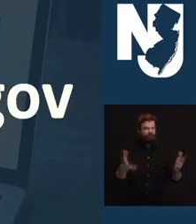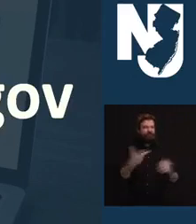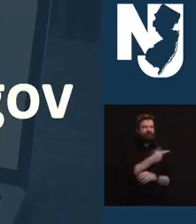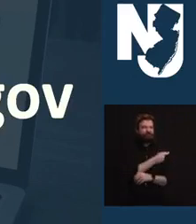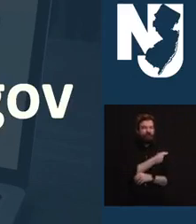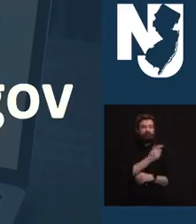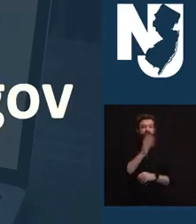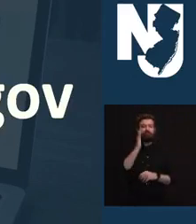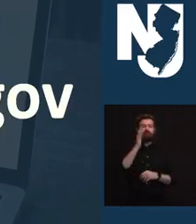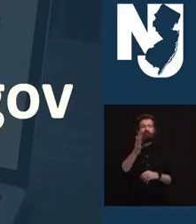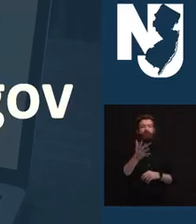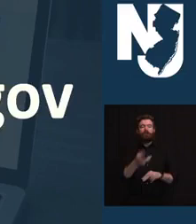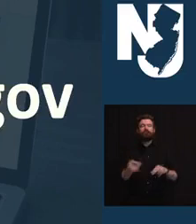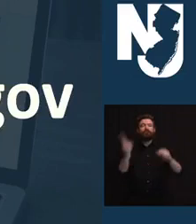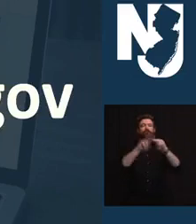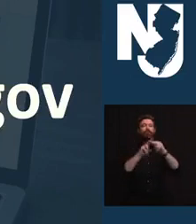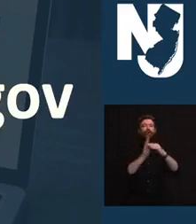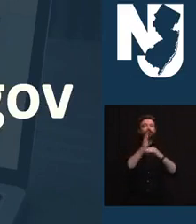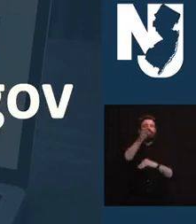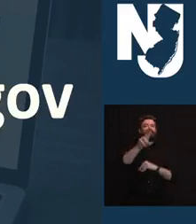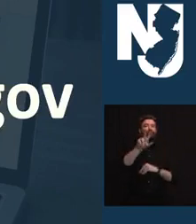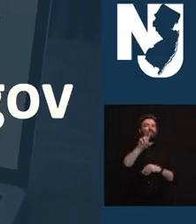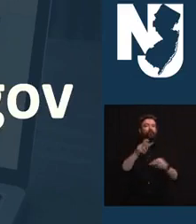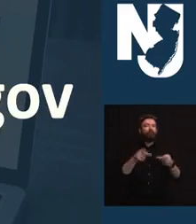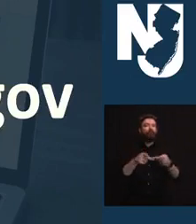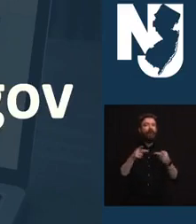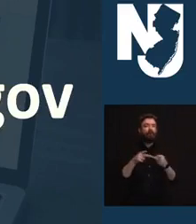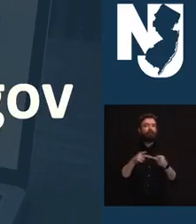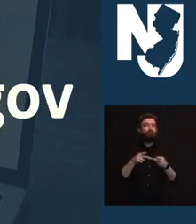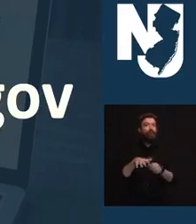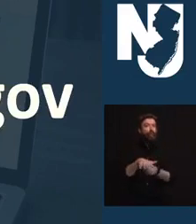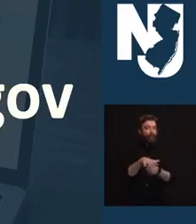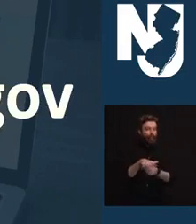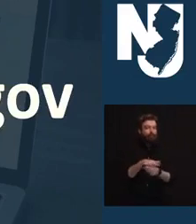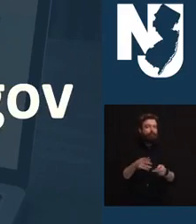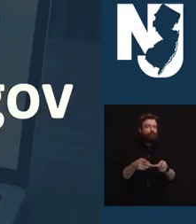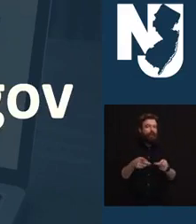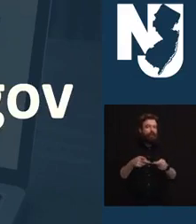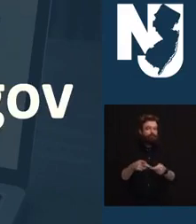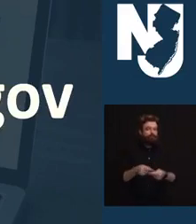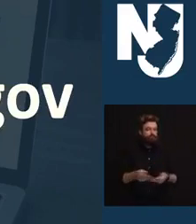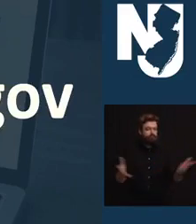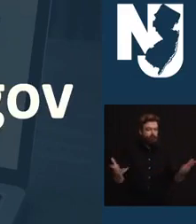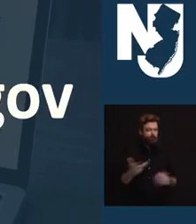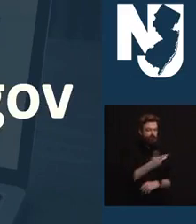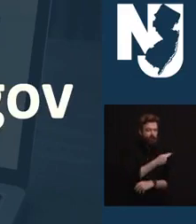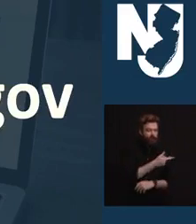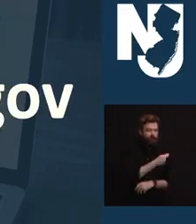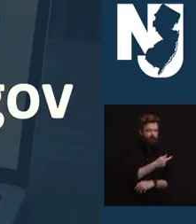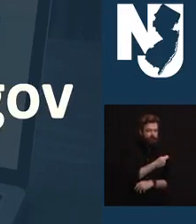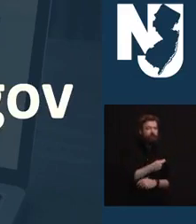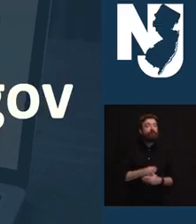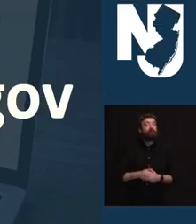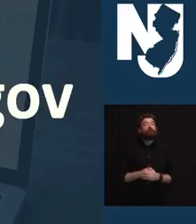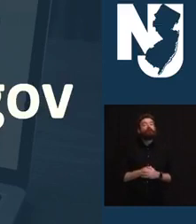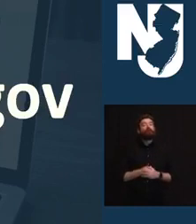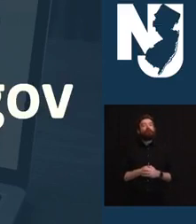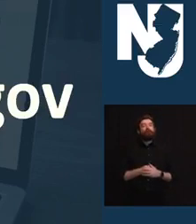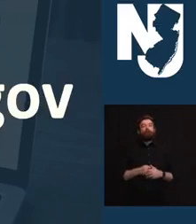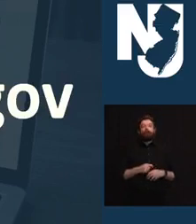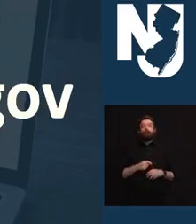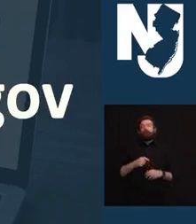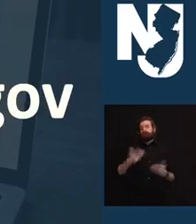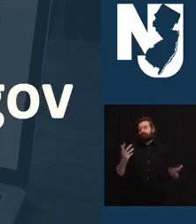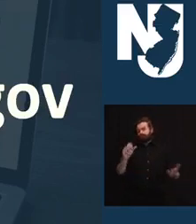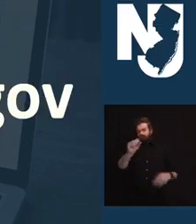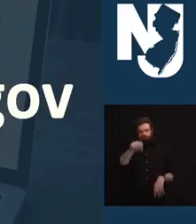the COVID-19.NJ.gov portal. However, we just need the supply from the feds to meet